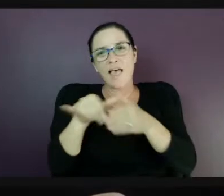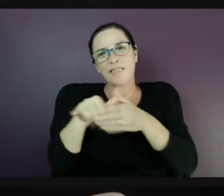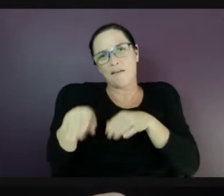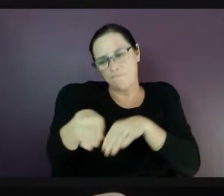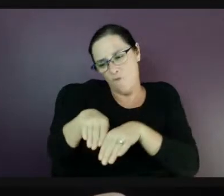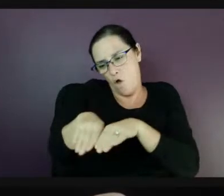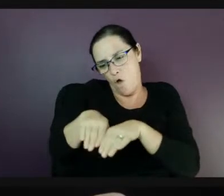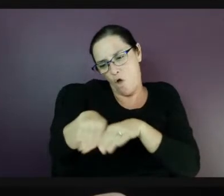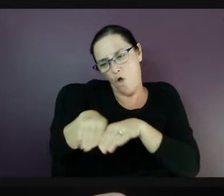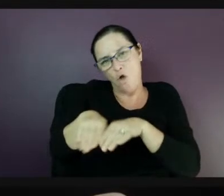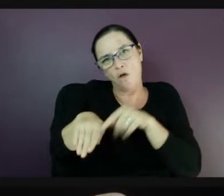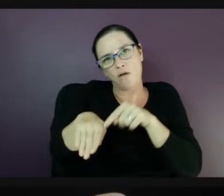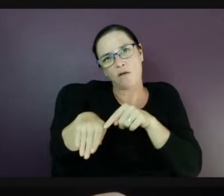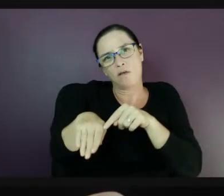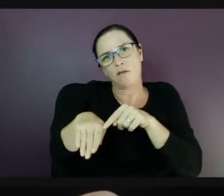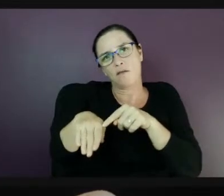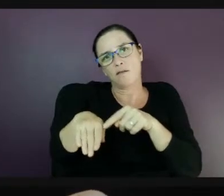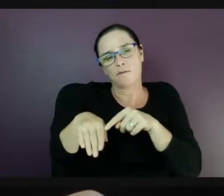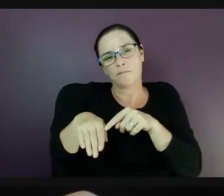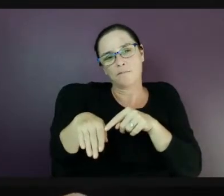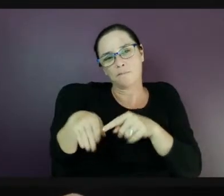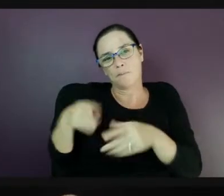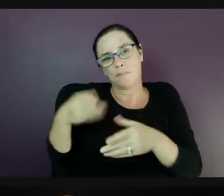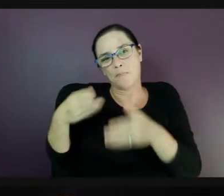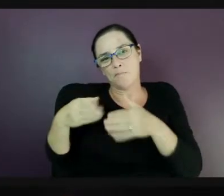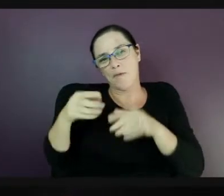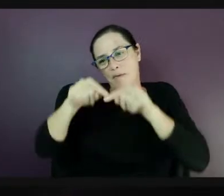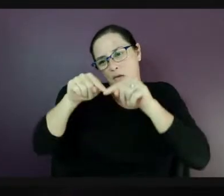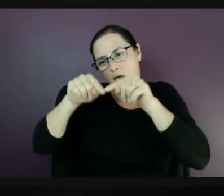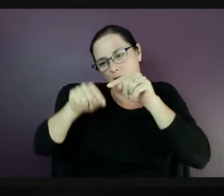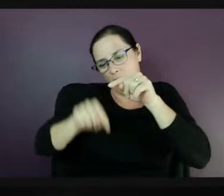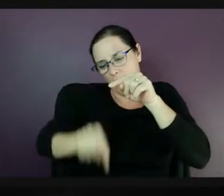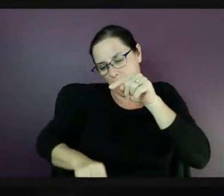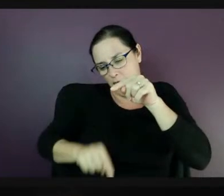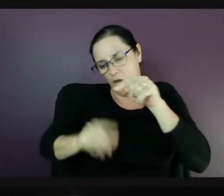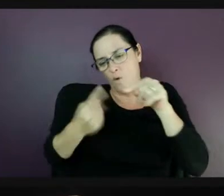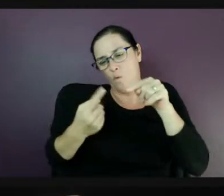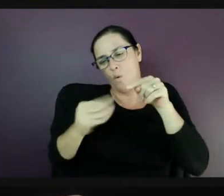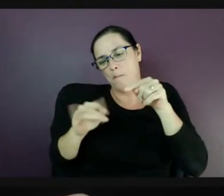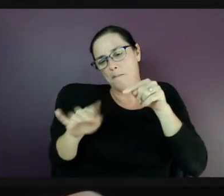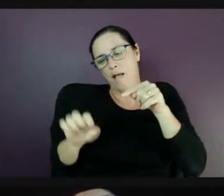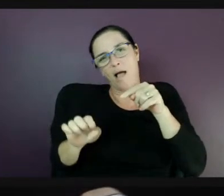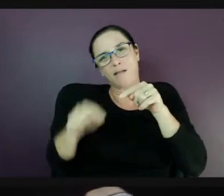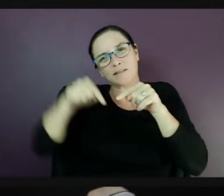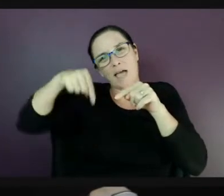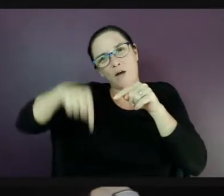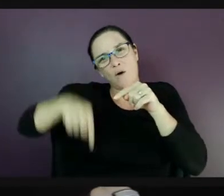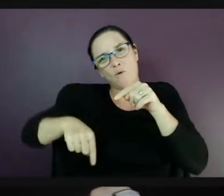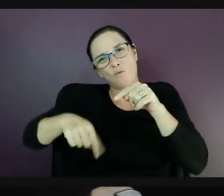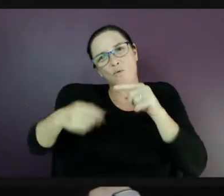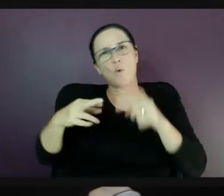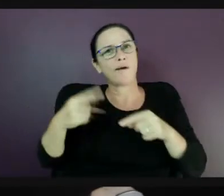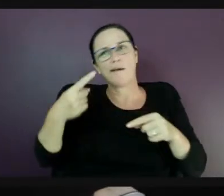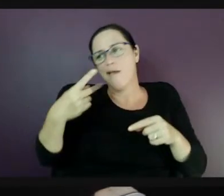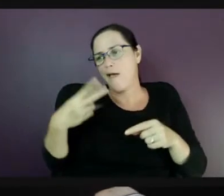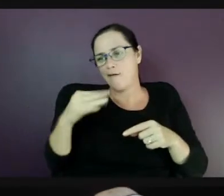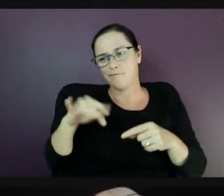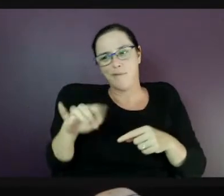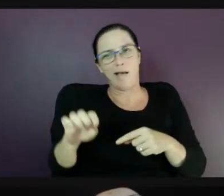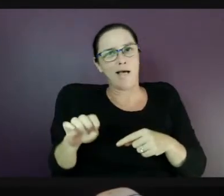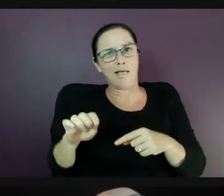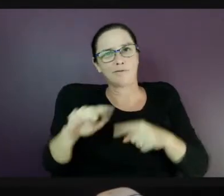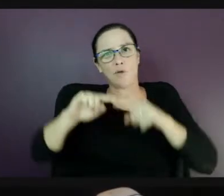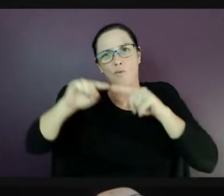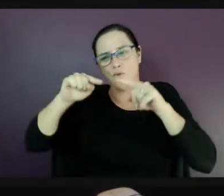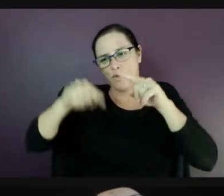like, I don't know, a mile below the surface of the ocean, or a half mile, you have some huge column